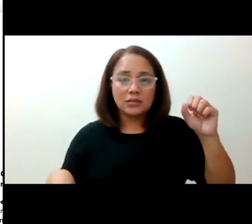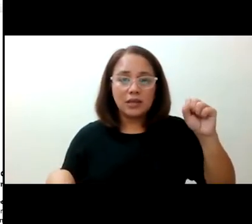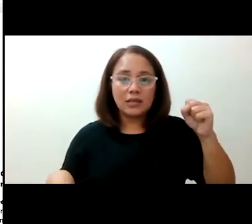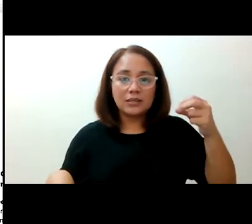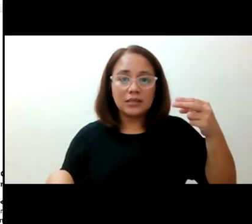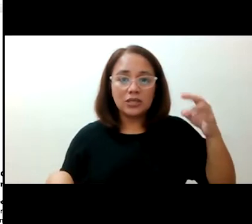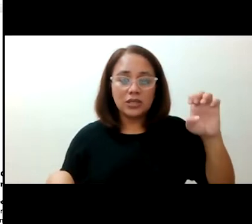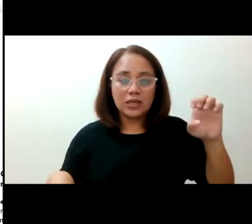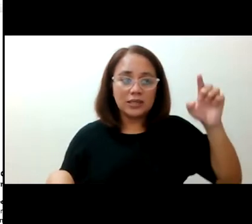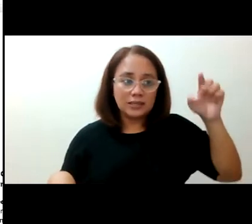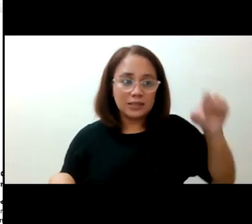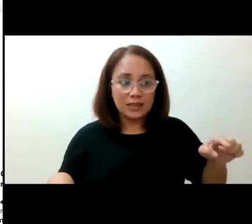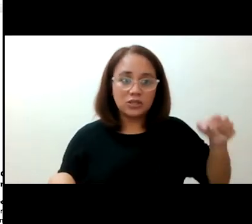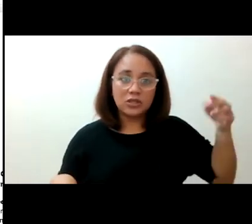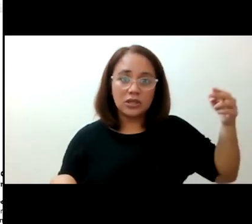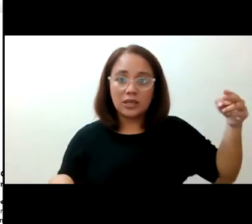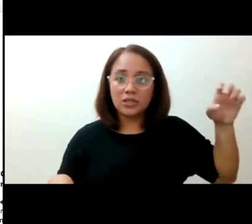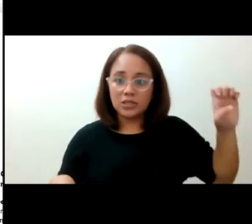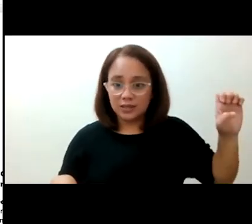SHE/HE.